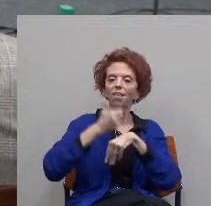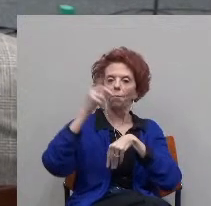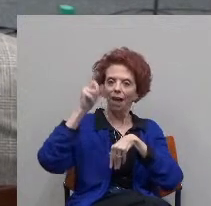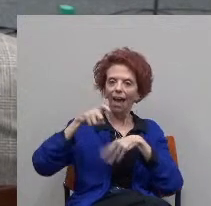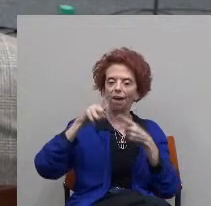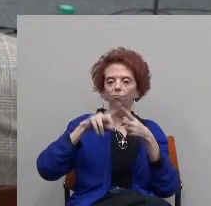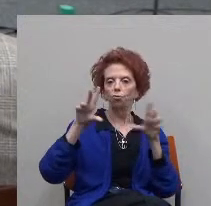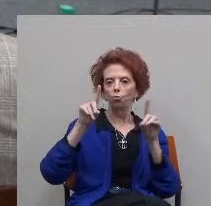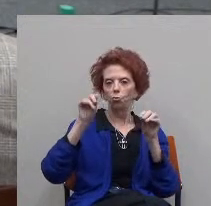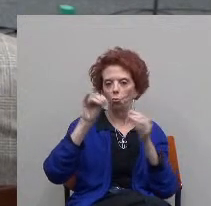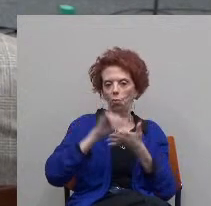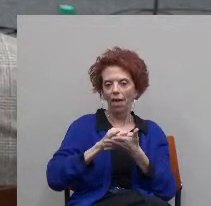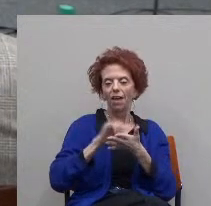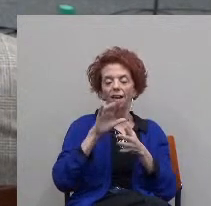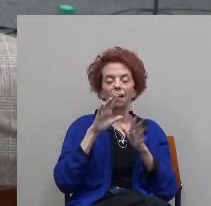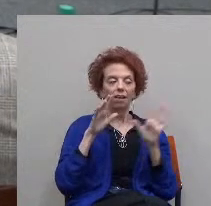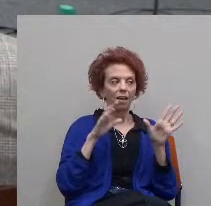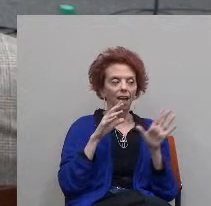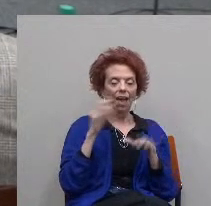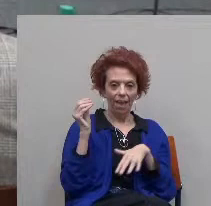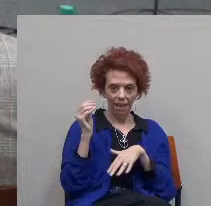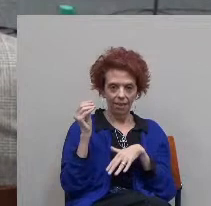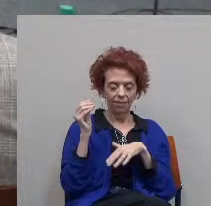have to do that. And I don't,